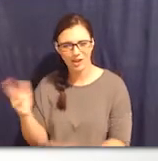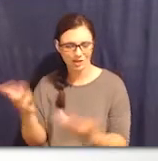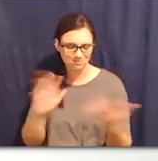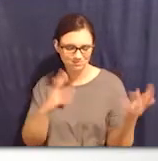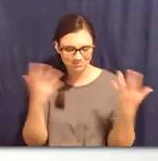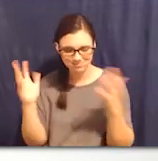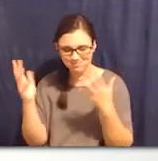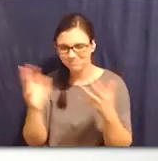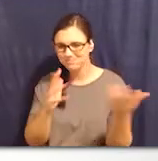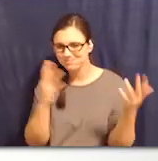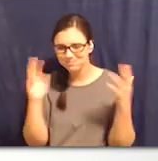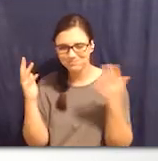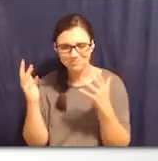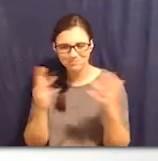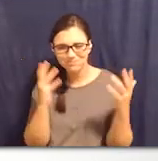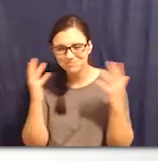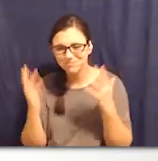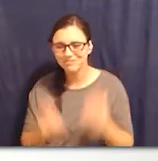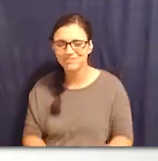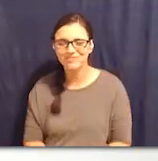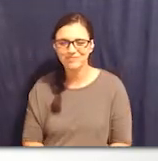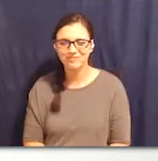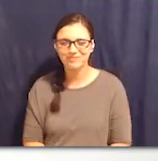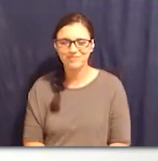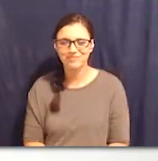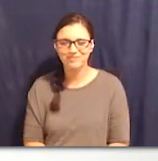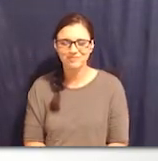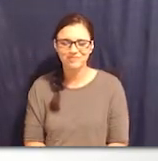a round of applause for Lara.